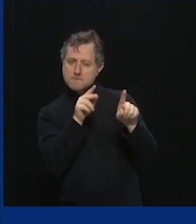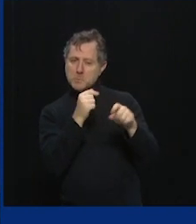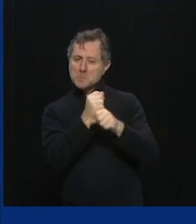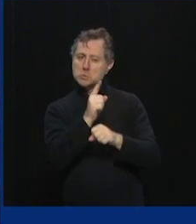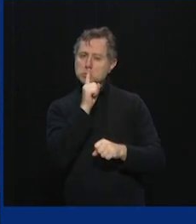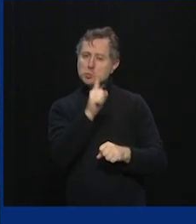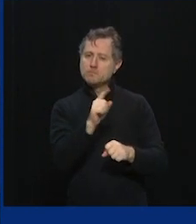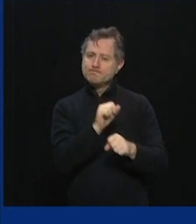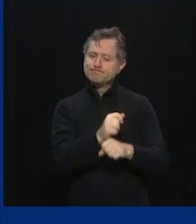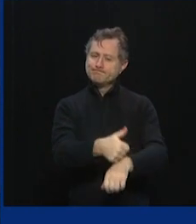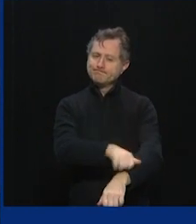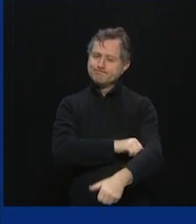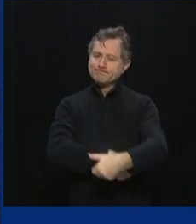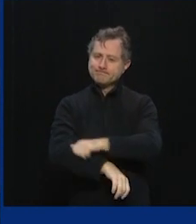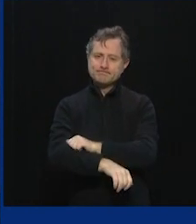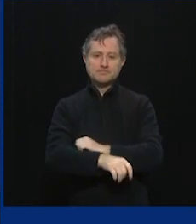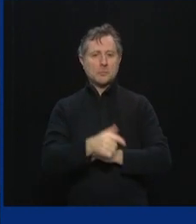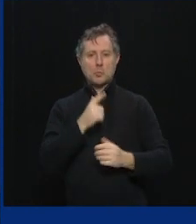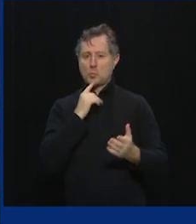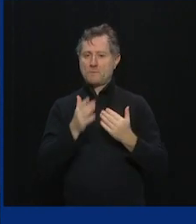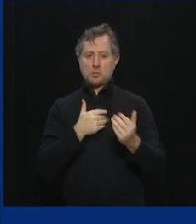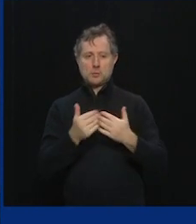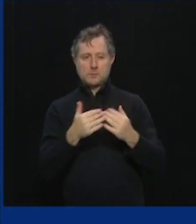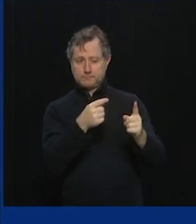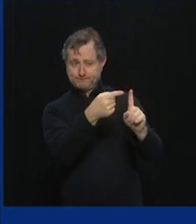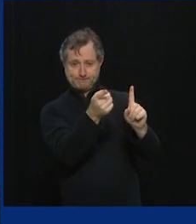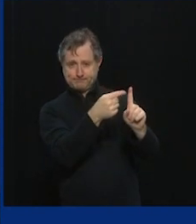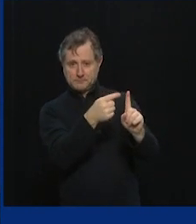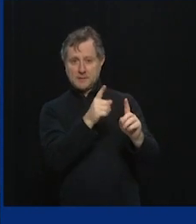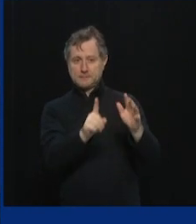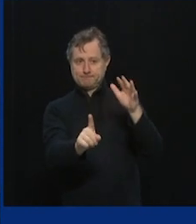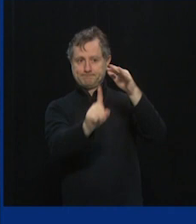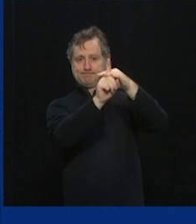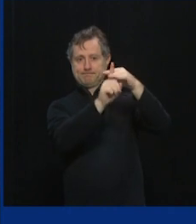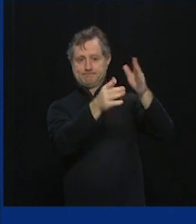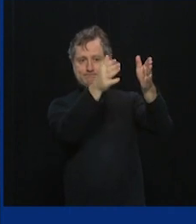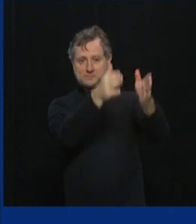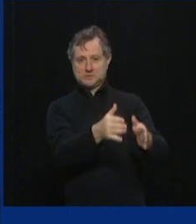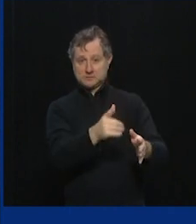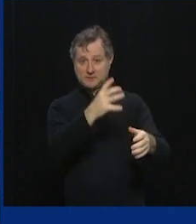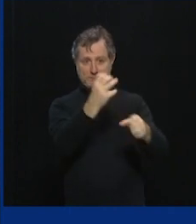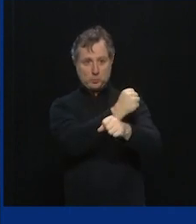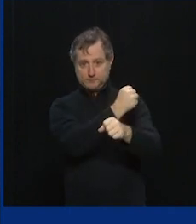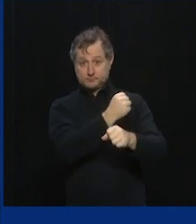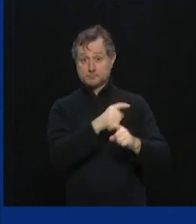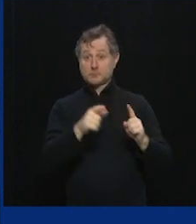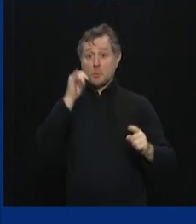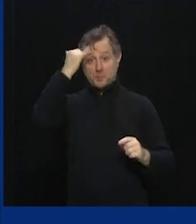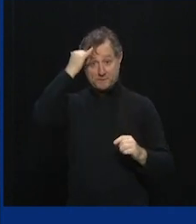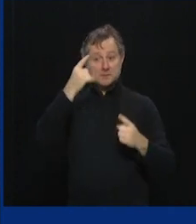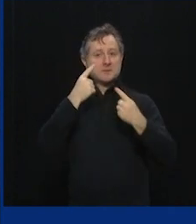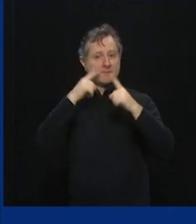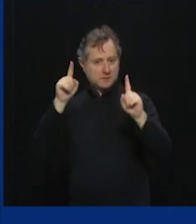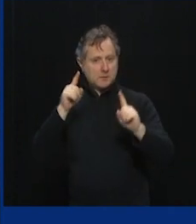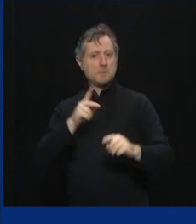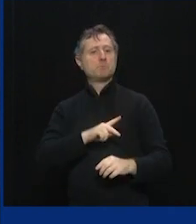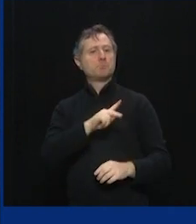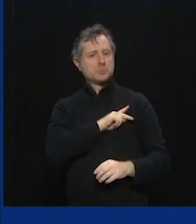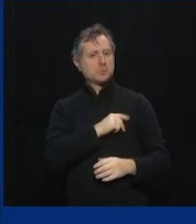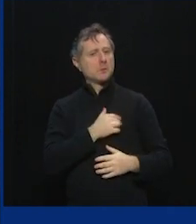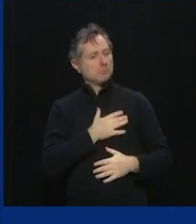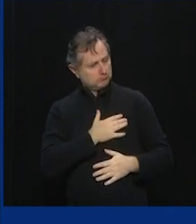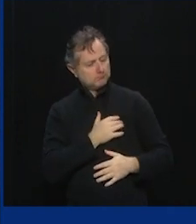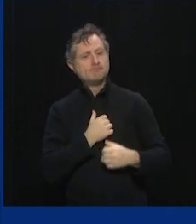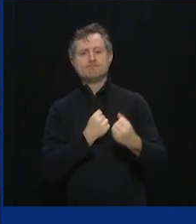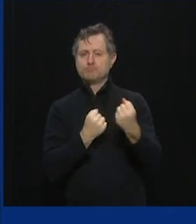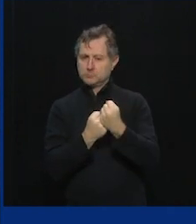rolling my sleeves up with whoever emerges as the victor. Buffalo's success is important to me personally. So that is